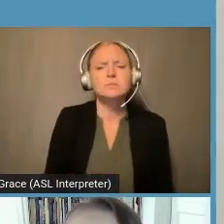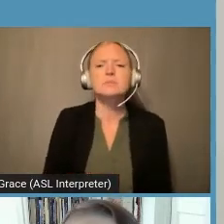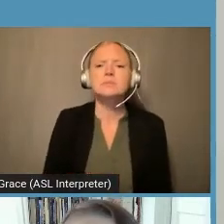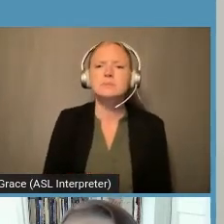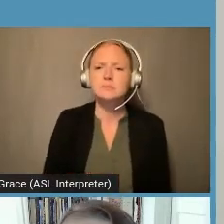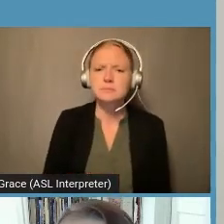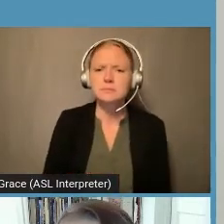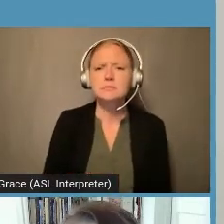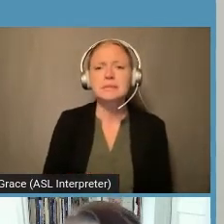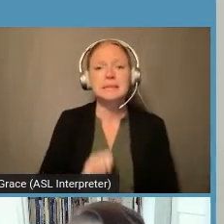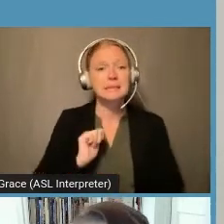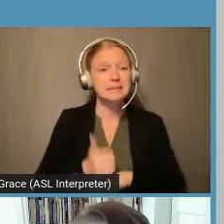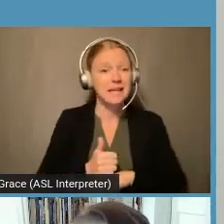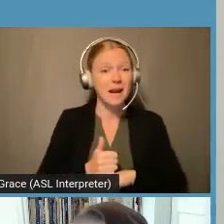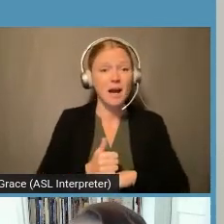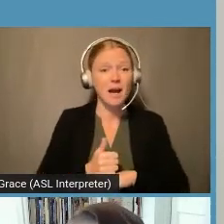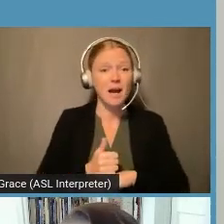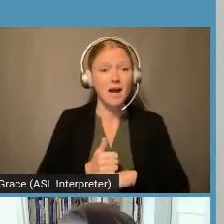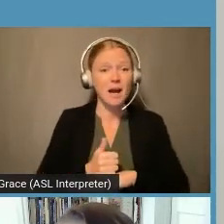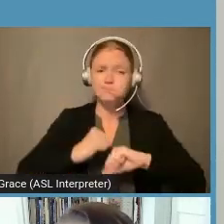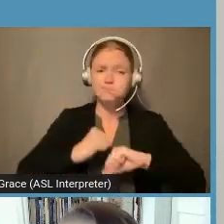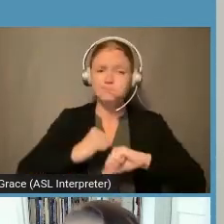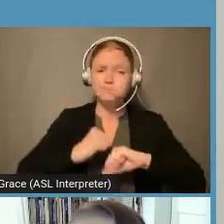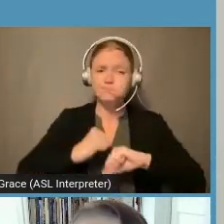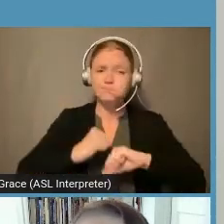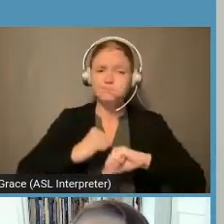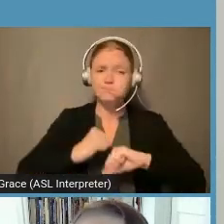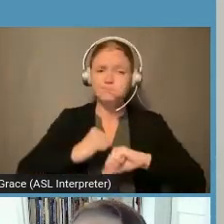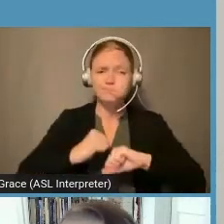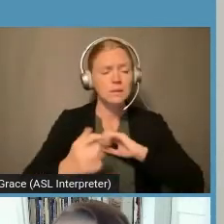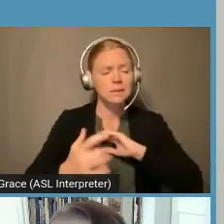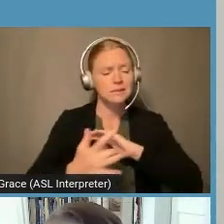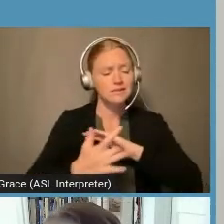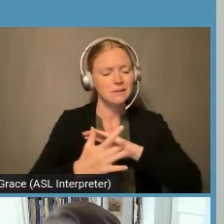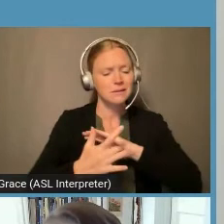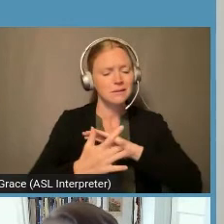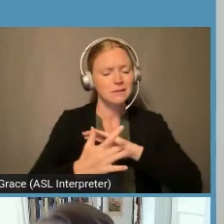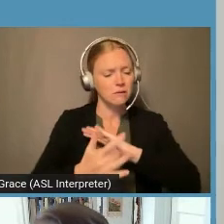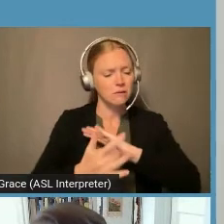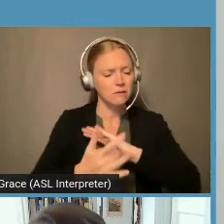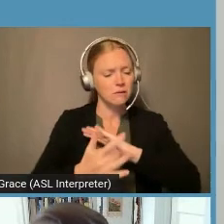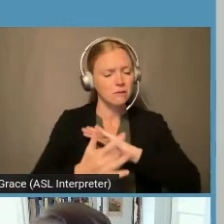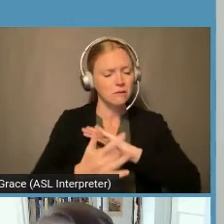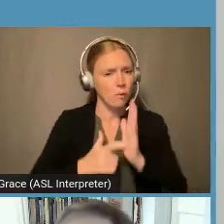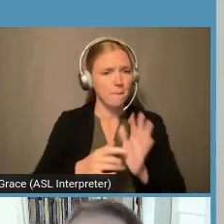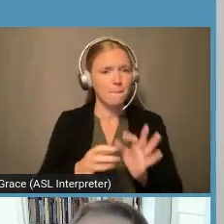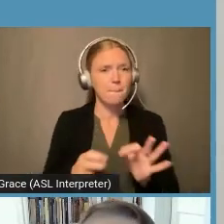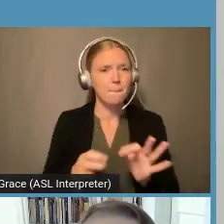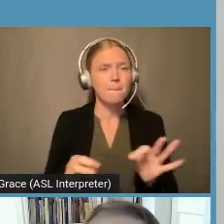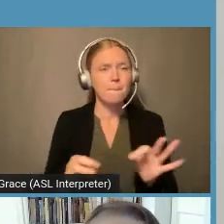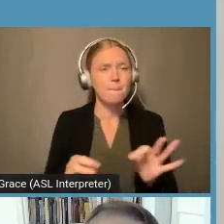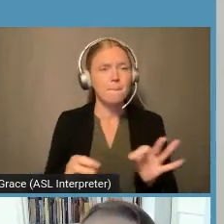technical requirements is really important, even if you might feel intimidated by that process.